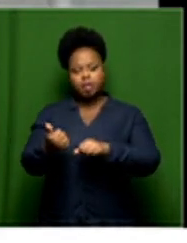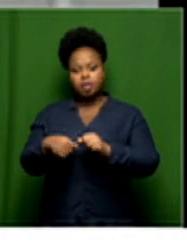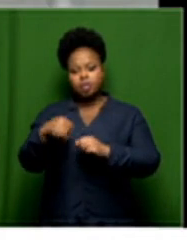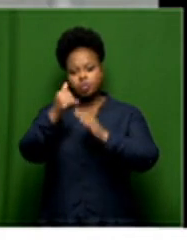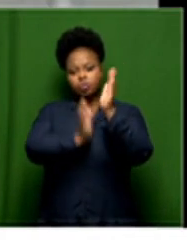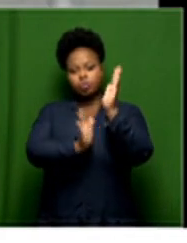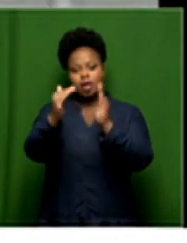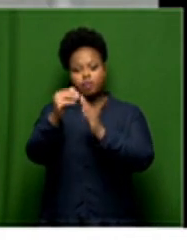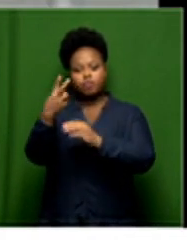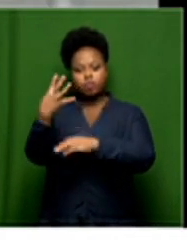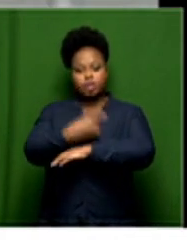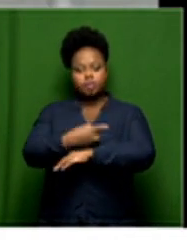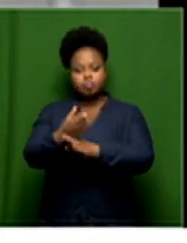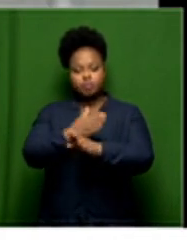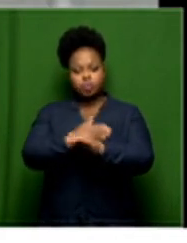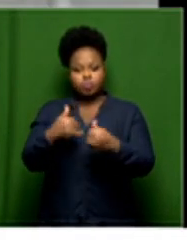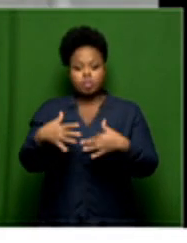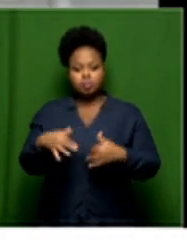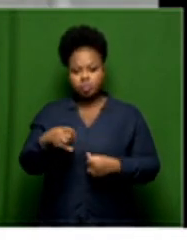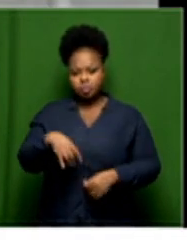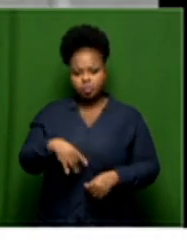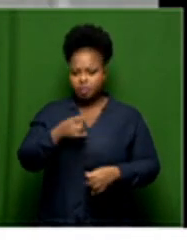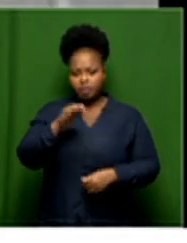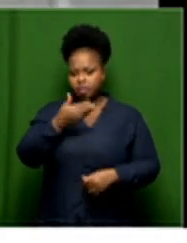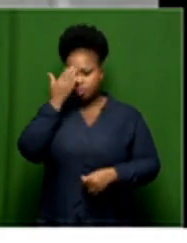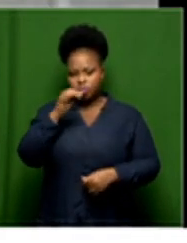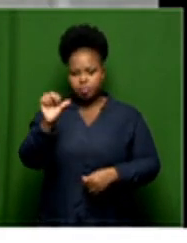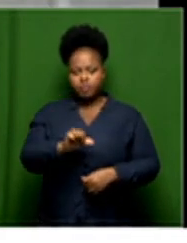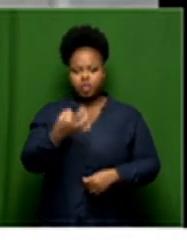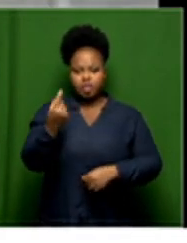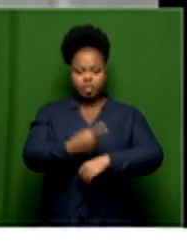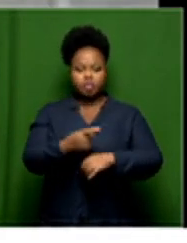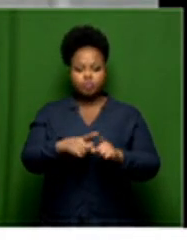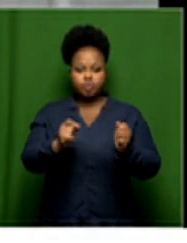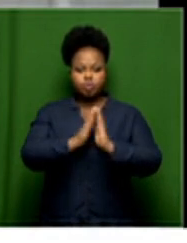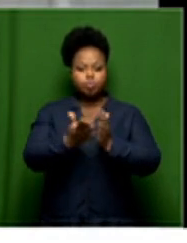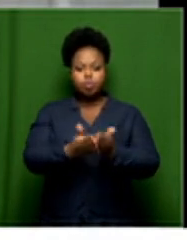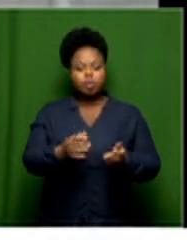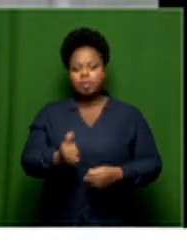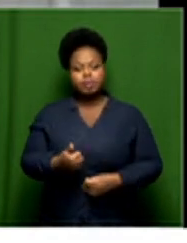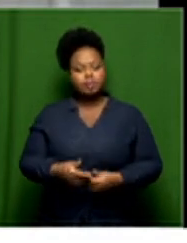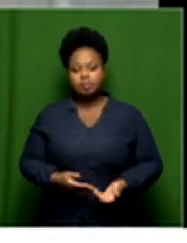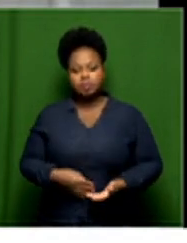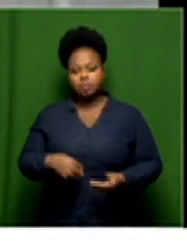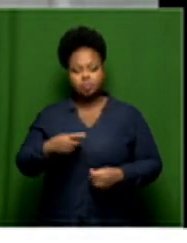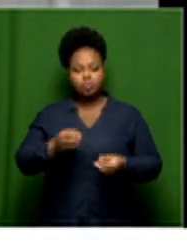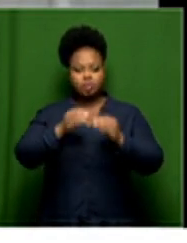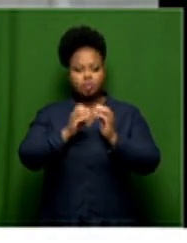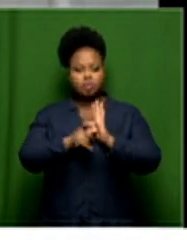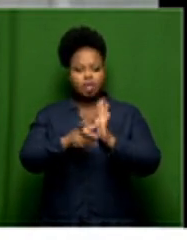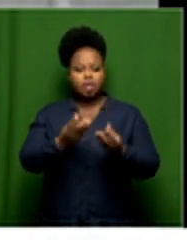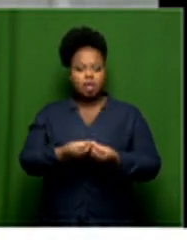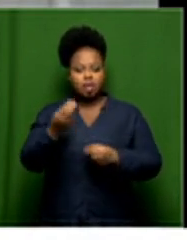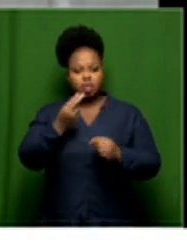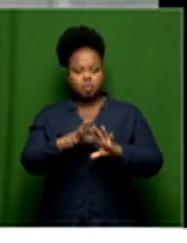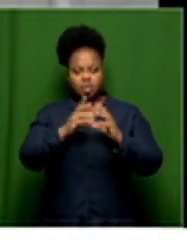days before lockdown happened. And had I not made that trip to South Africa for those 3 days to finish the book, with the designer and the